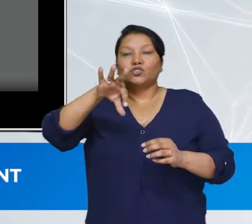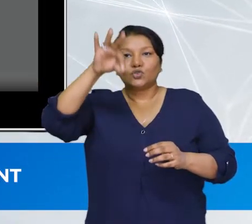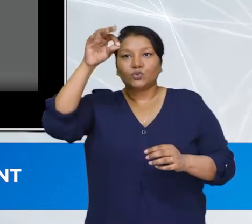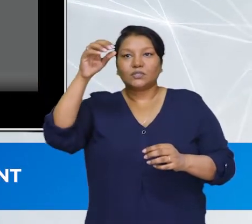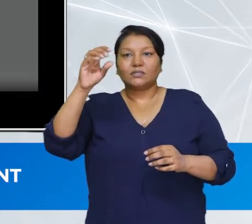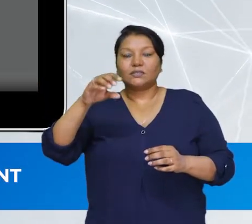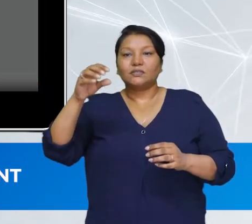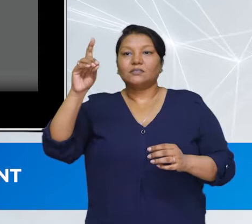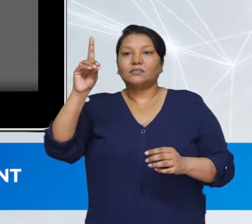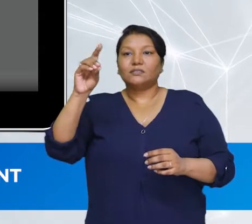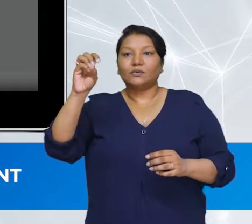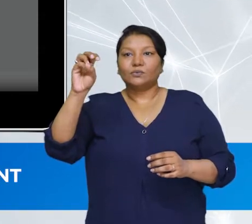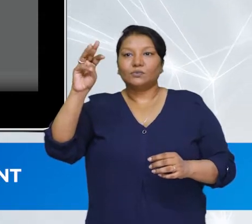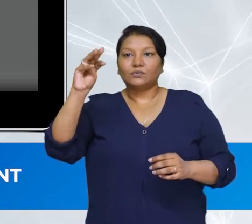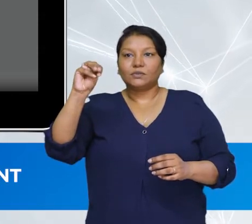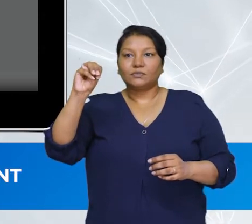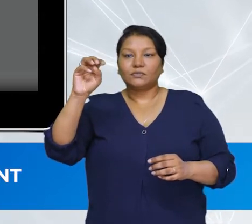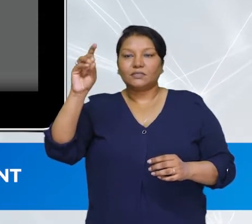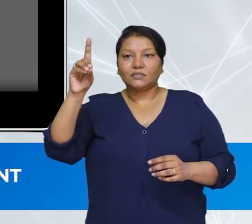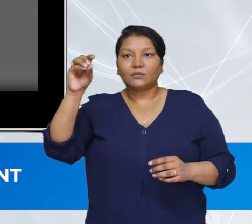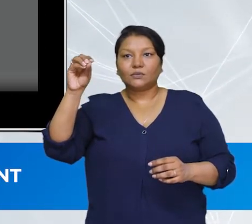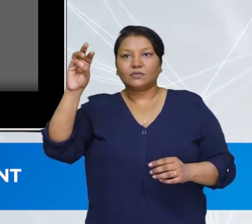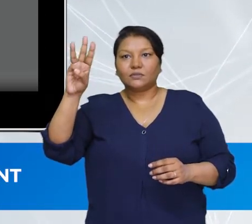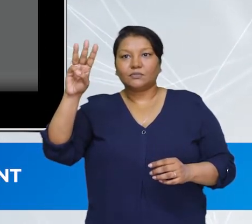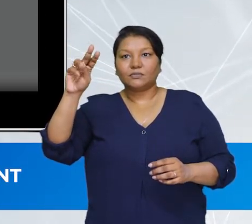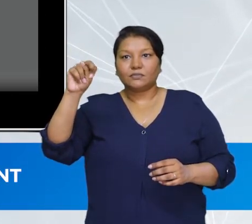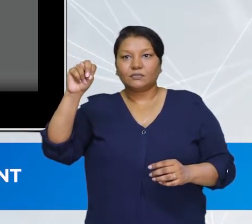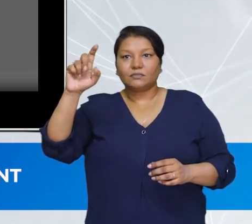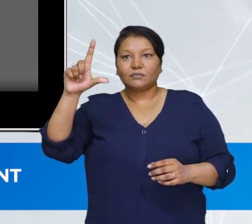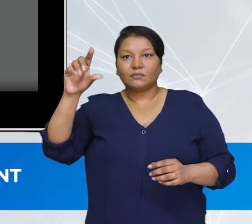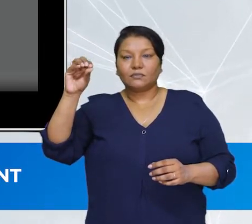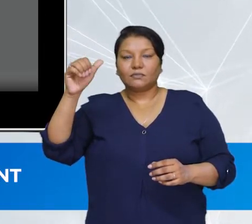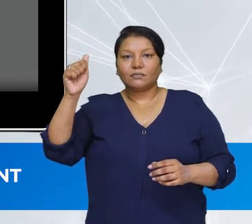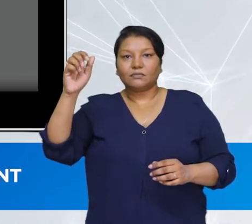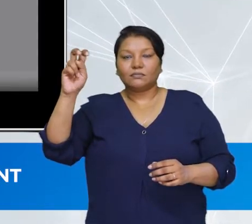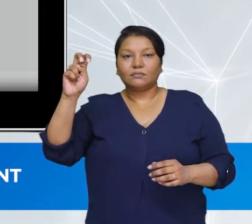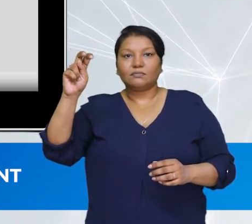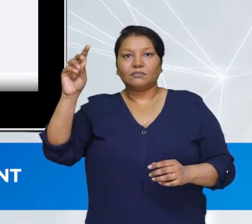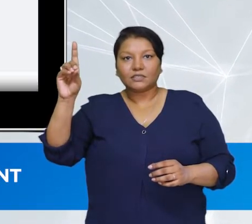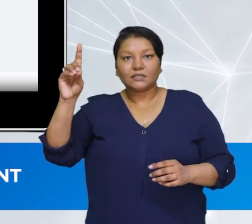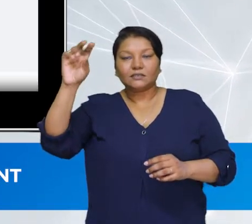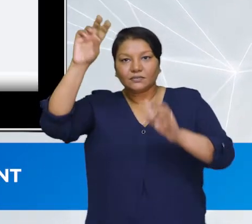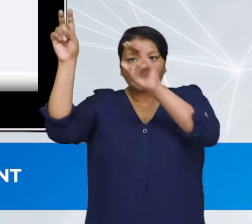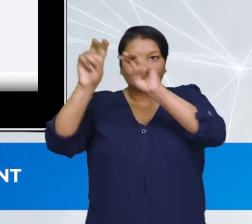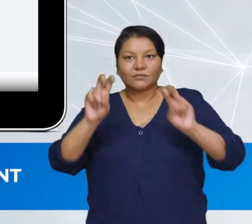and click on the download icon to download the selected materials or assignments.